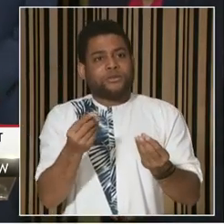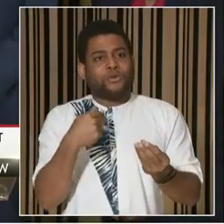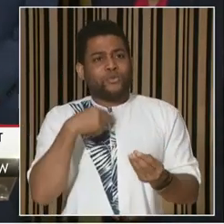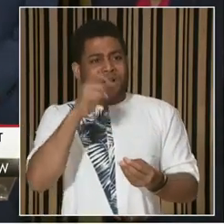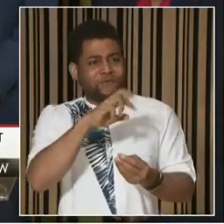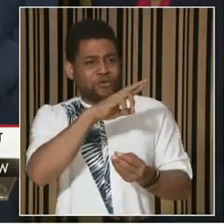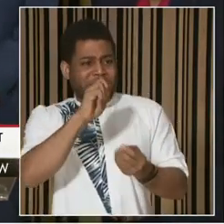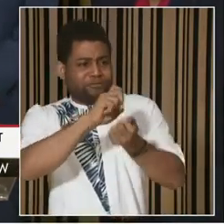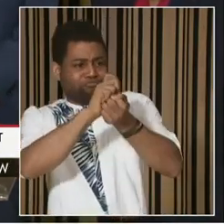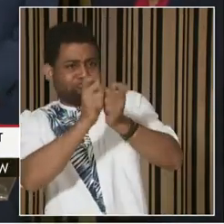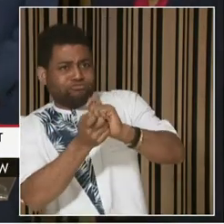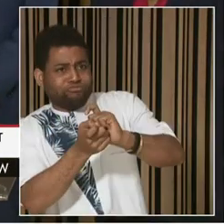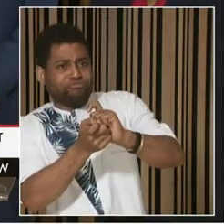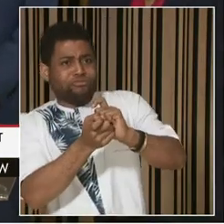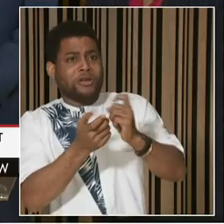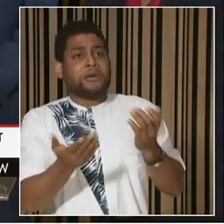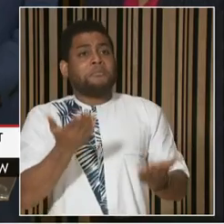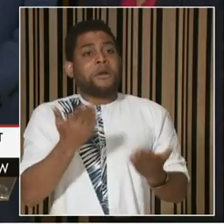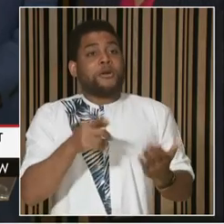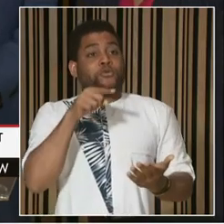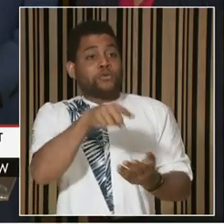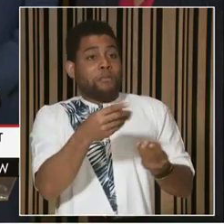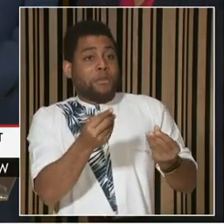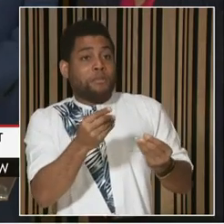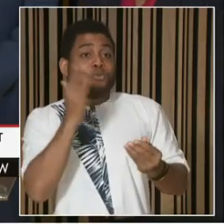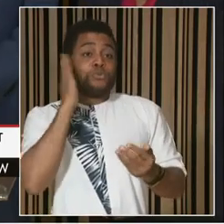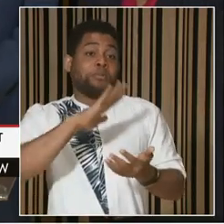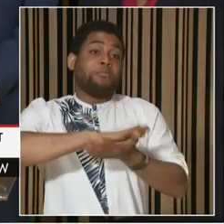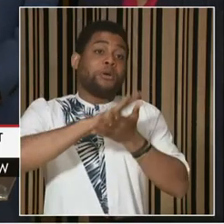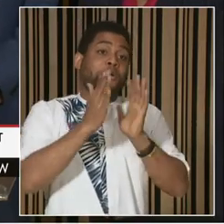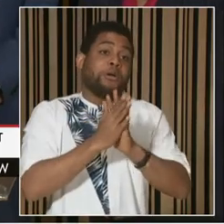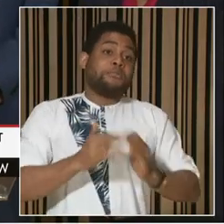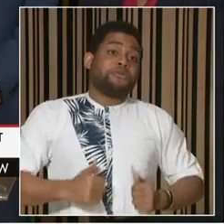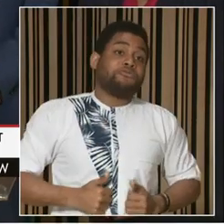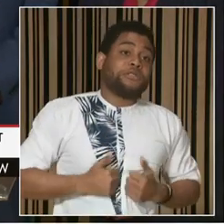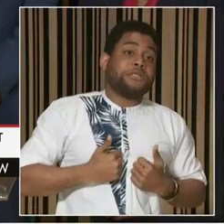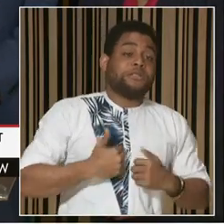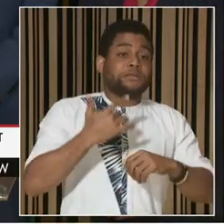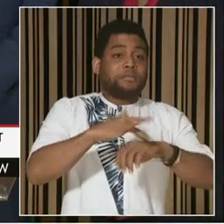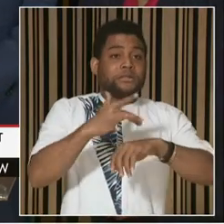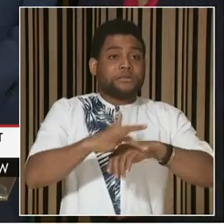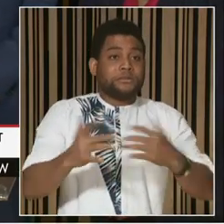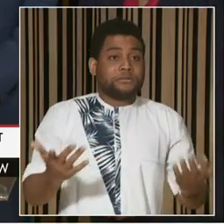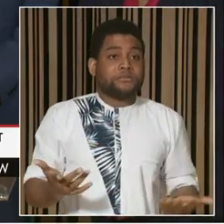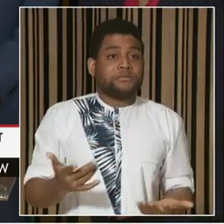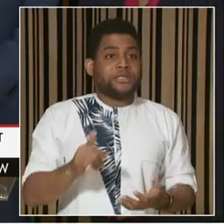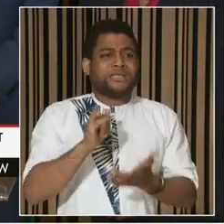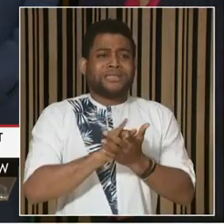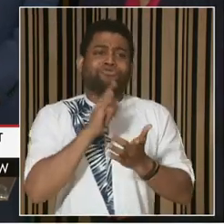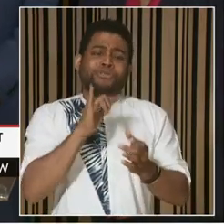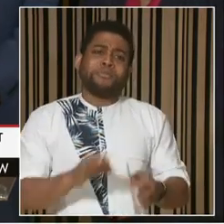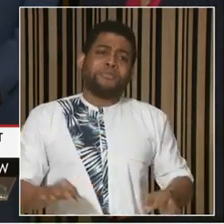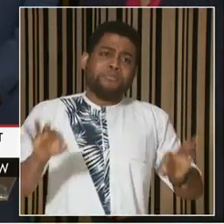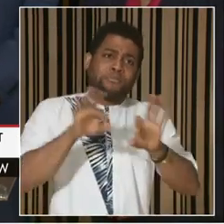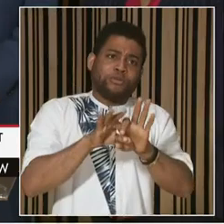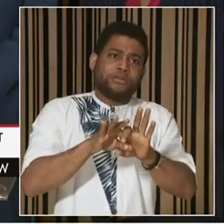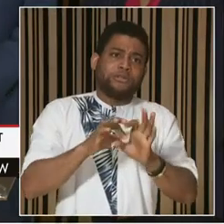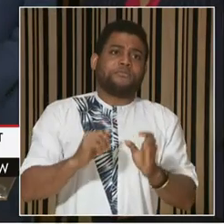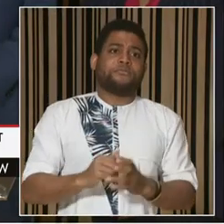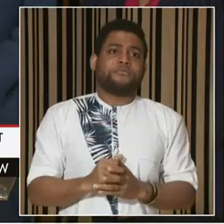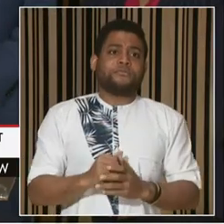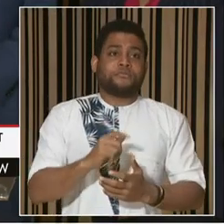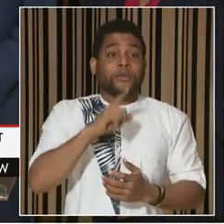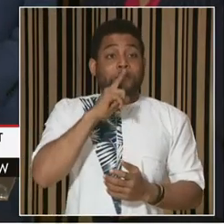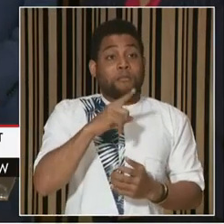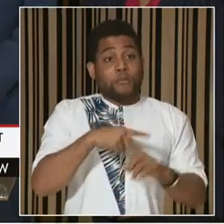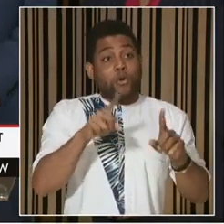those properties become residential spaces, and so that's important. But we also have to replace the